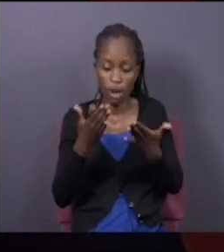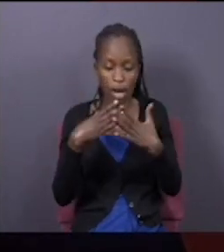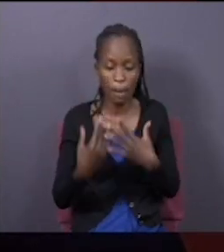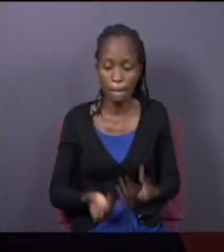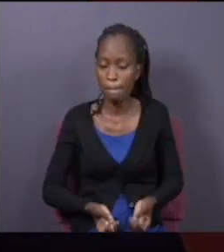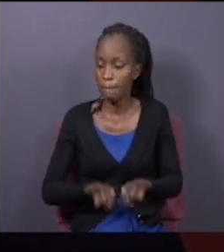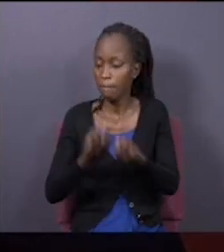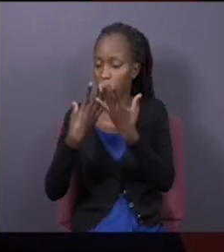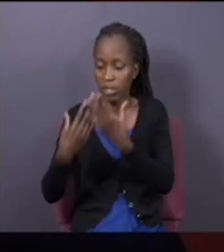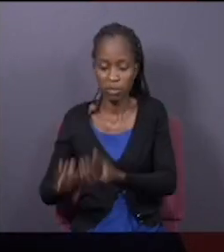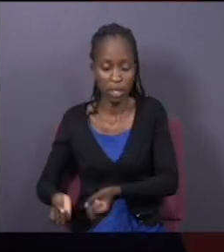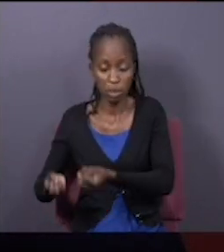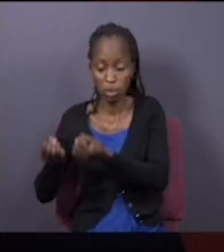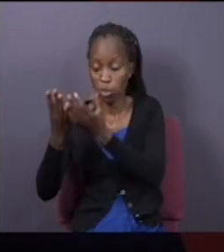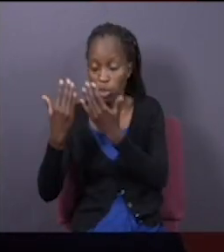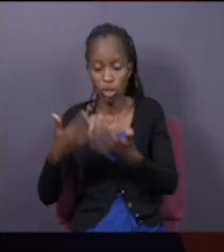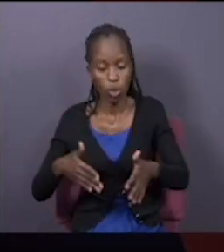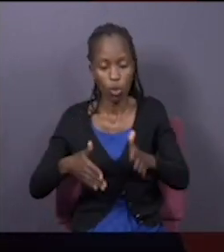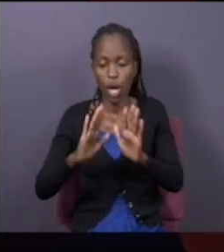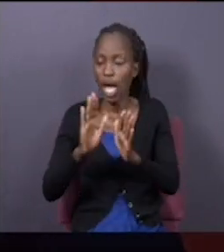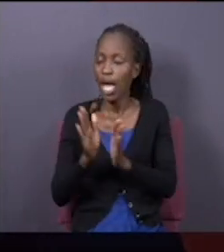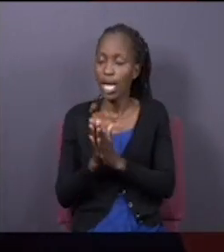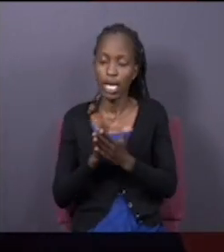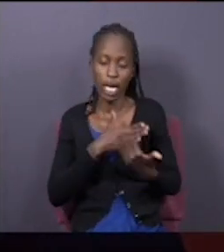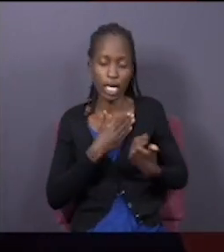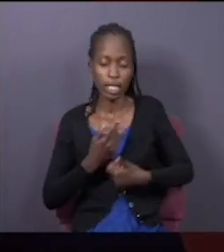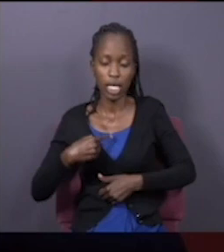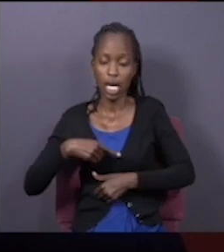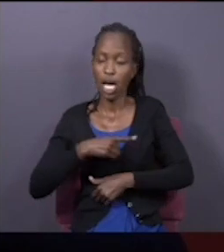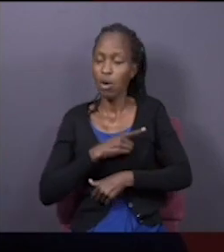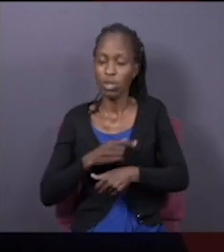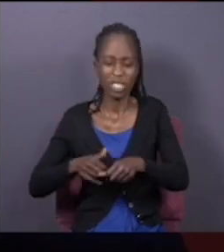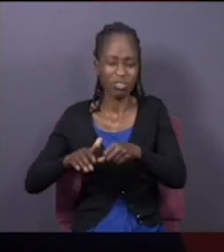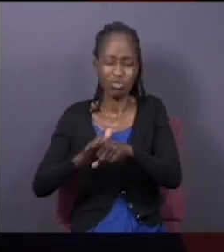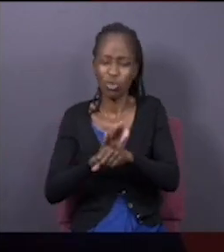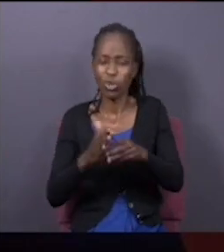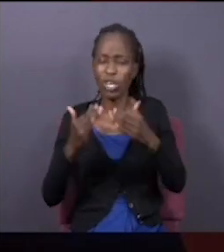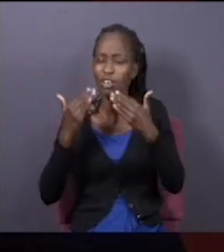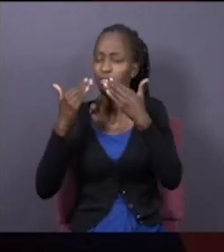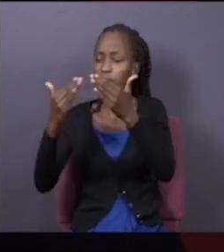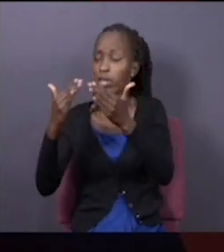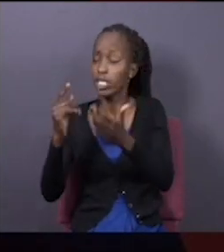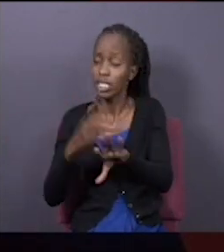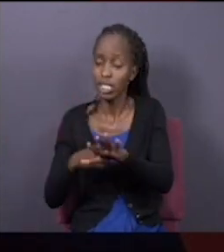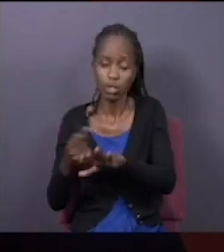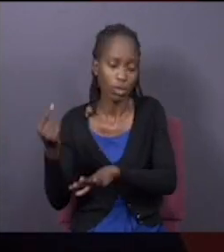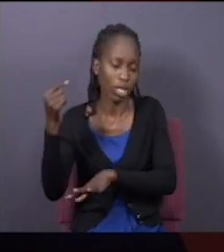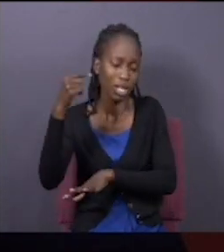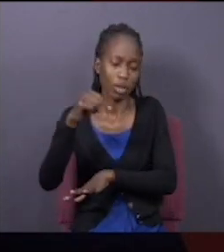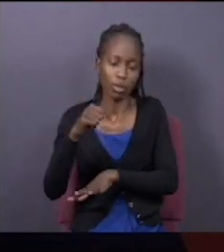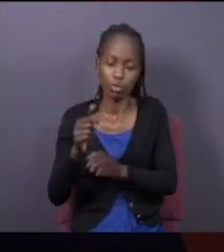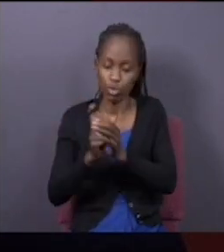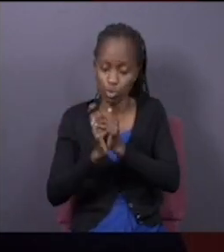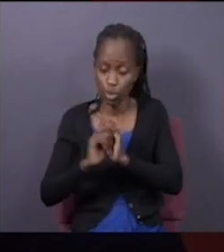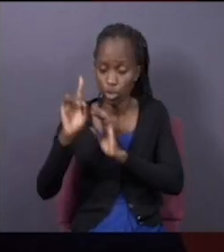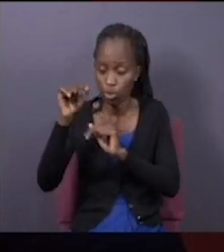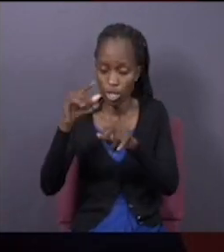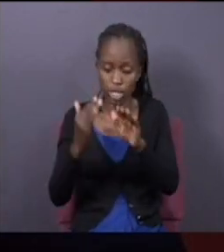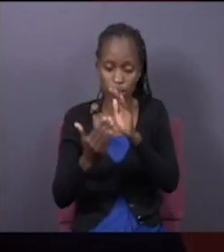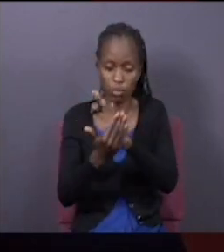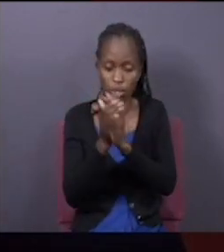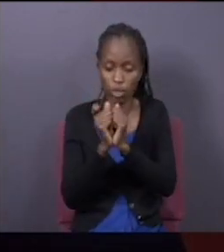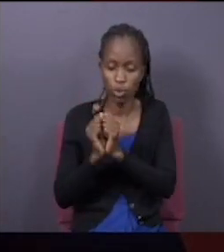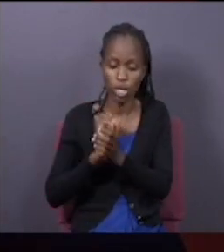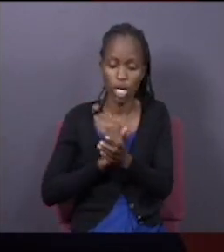miraculous, unexpected ways, and our hearts are full of gratitude. And as we come to worship you this morning with our